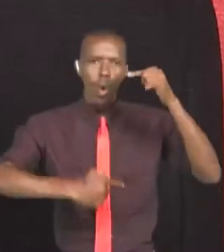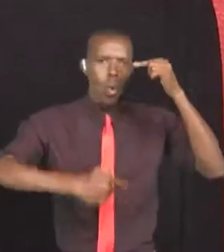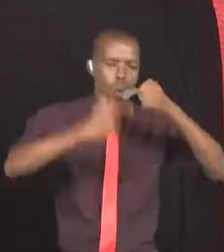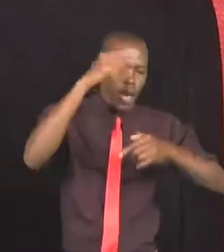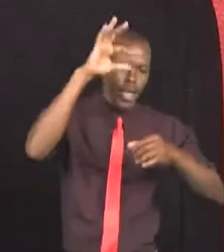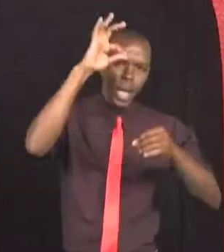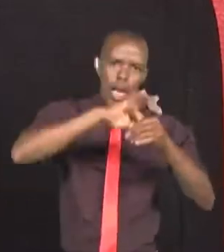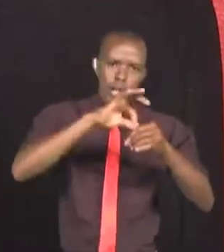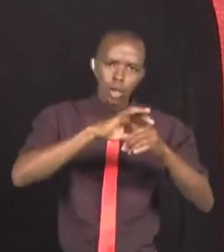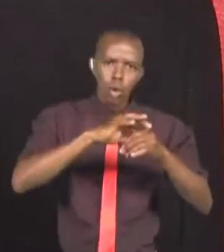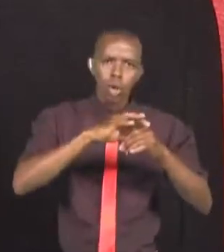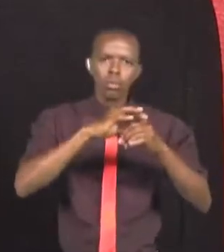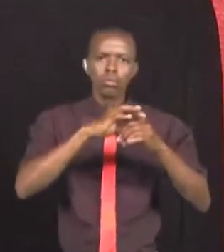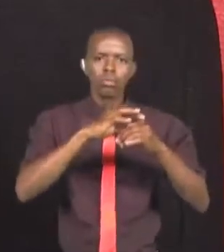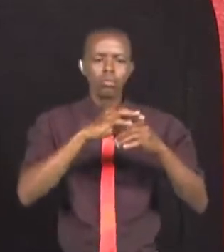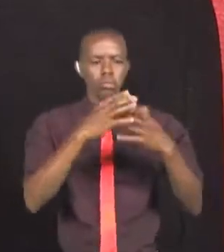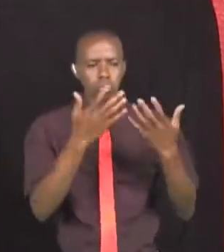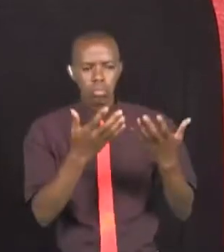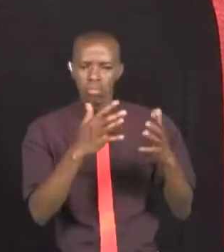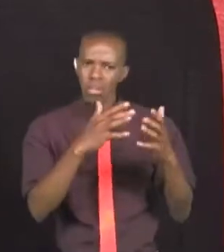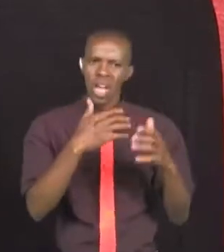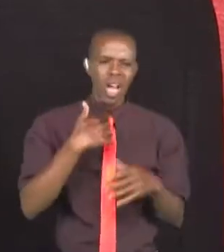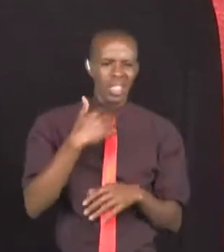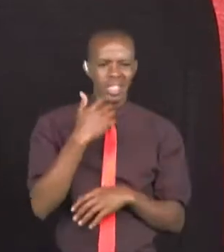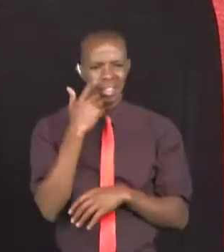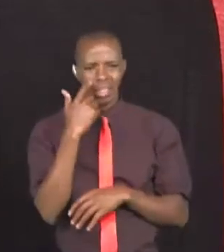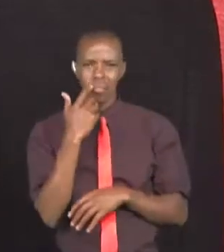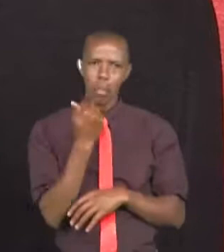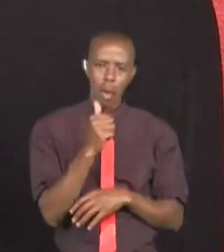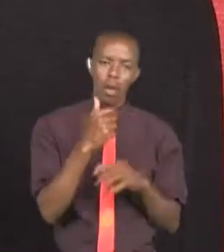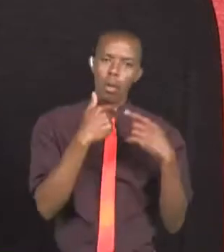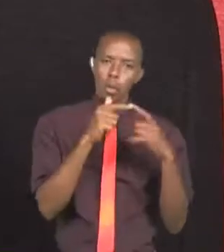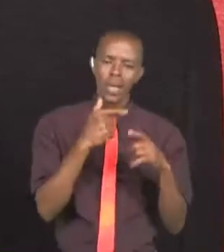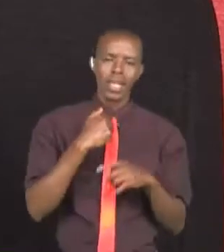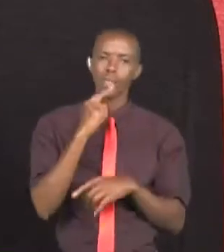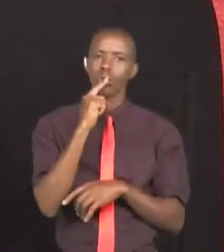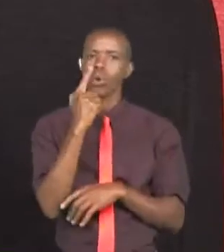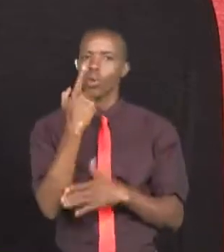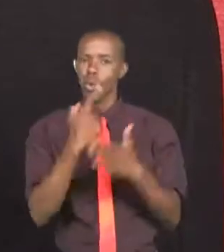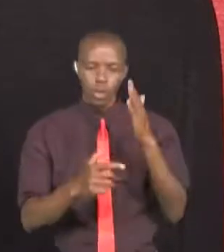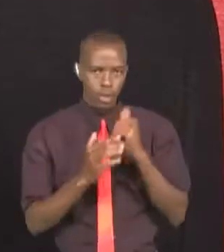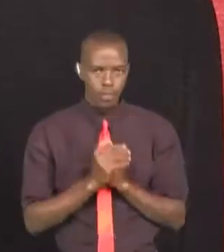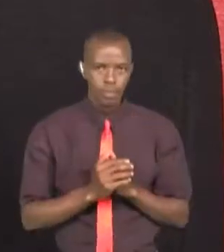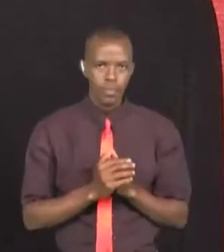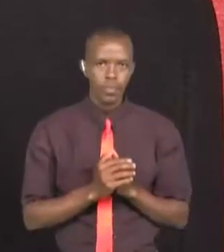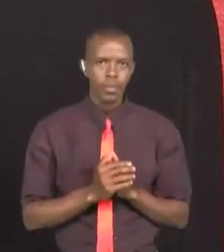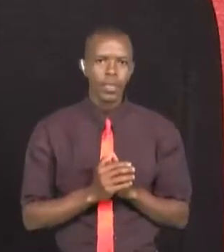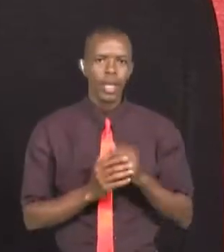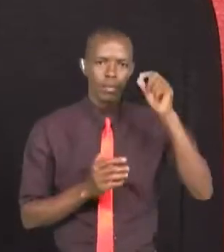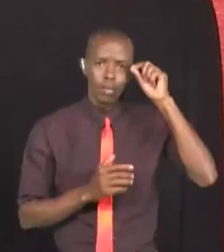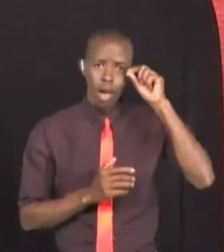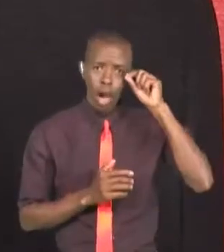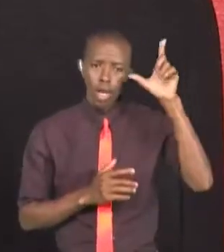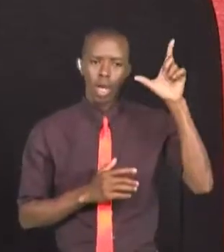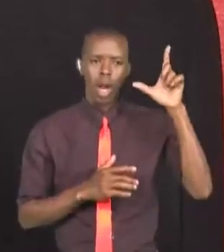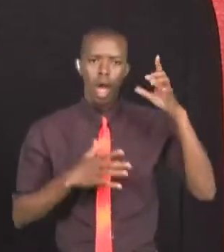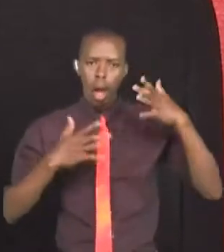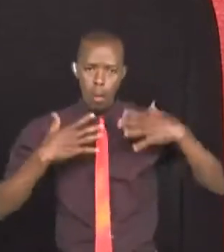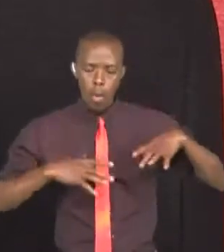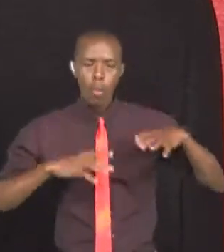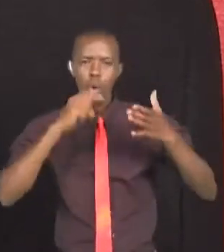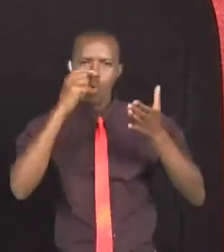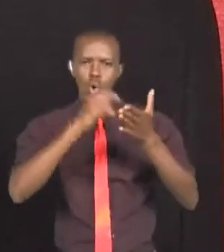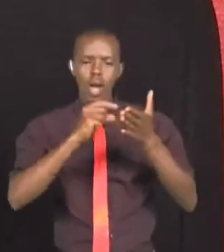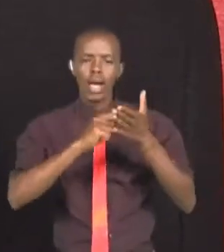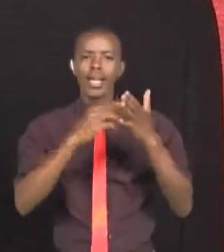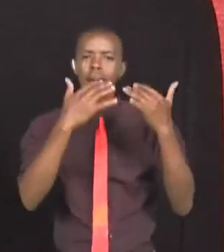election is neither here nor there. We can't really tell. But one thing we are sure is that he has awakened the consciousness. He has made Uganda be able to